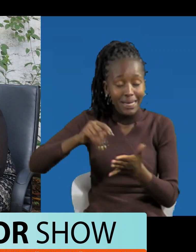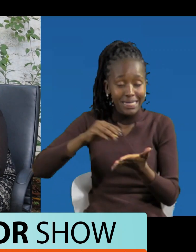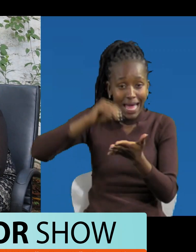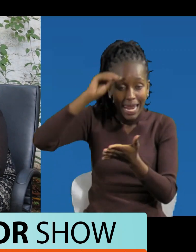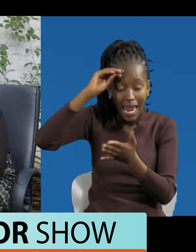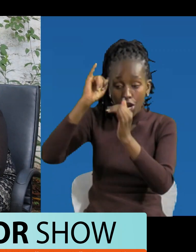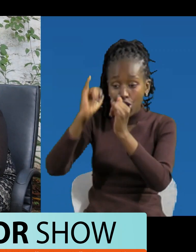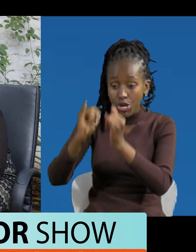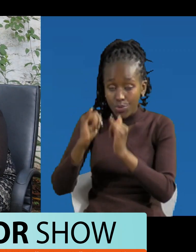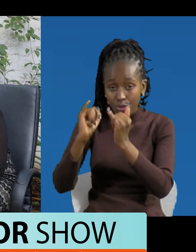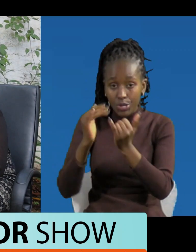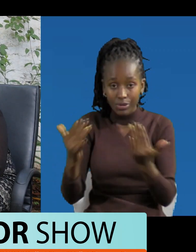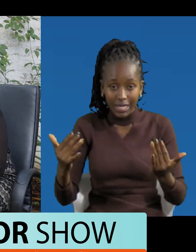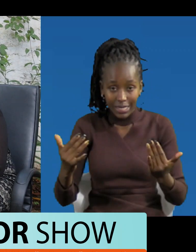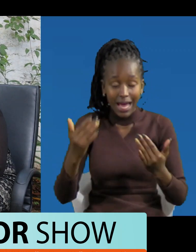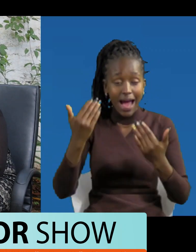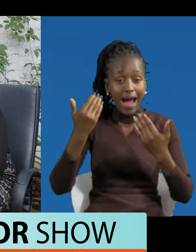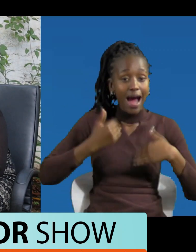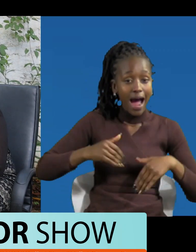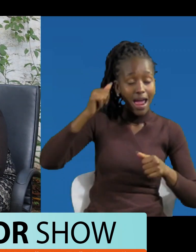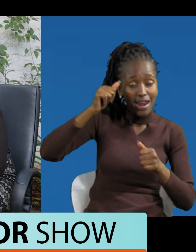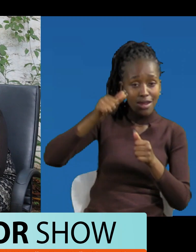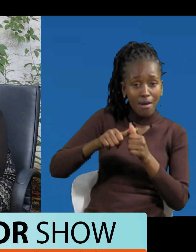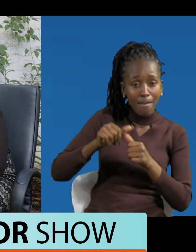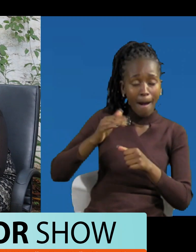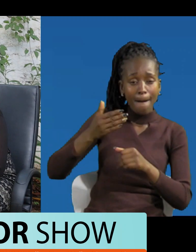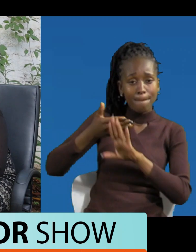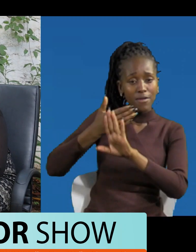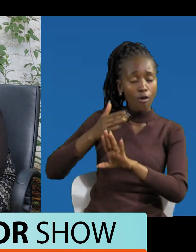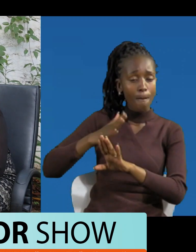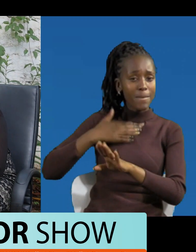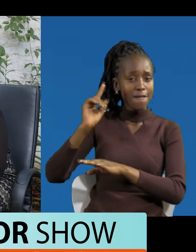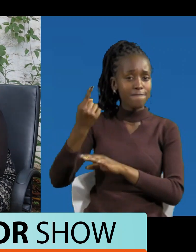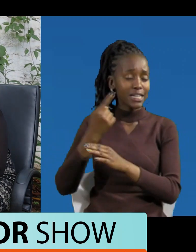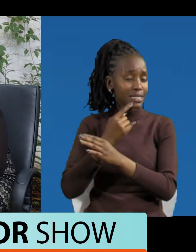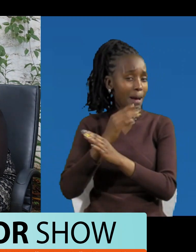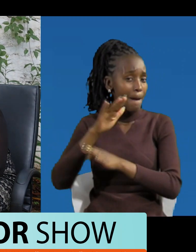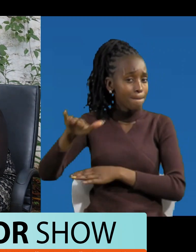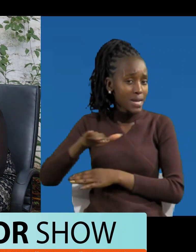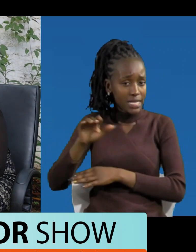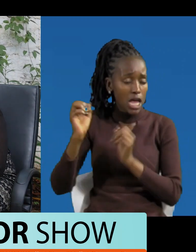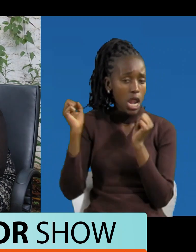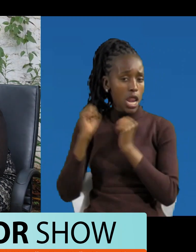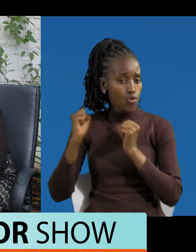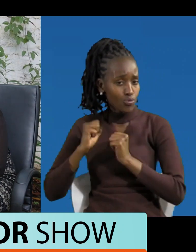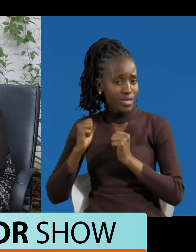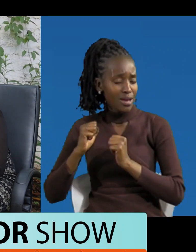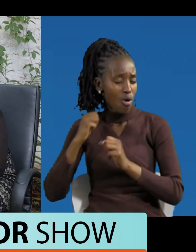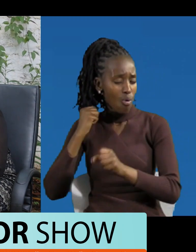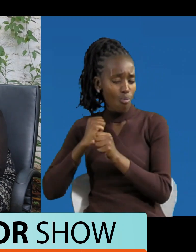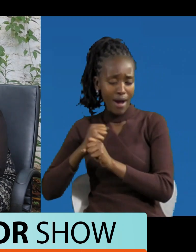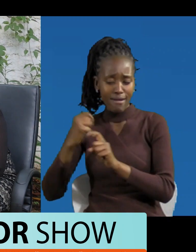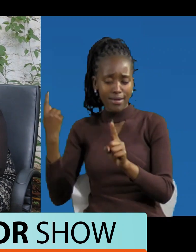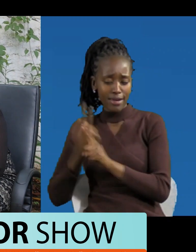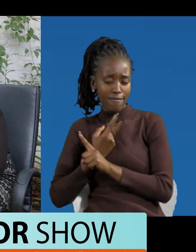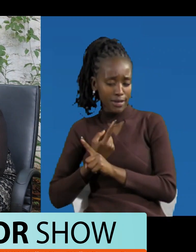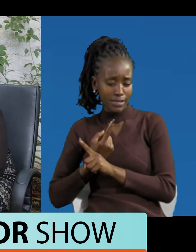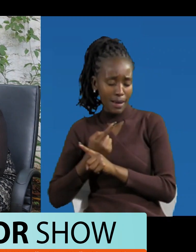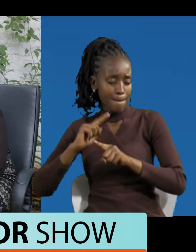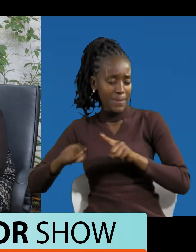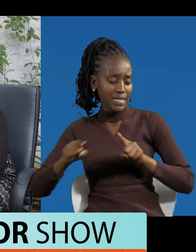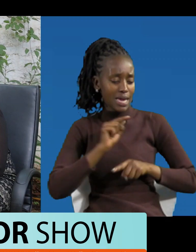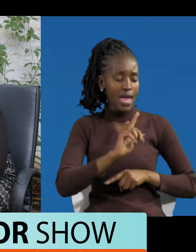doing in my previous place and now in Nairobi, it's totally different, and it's like an upgrade.